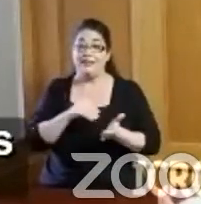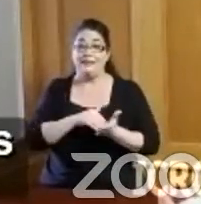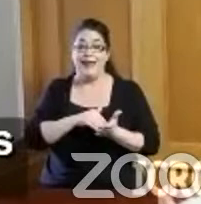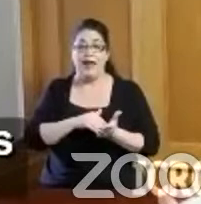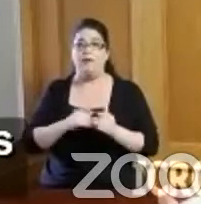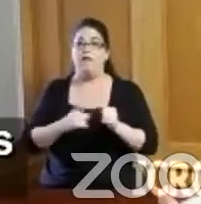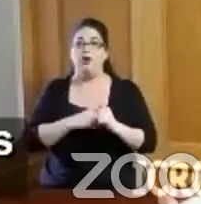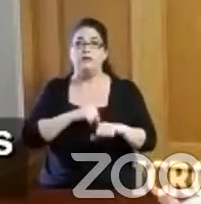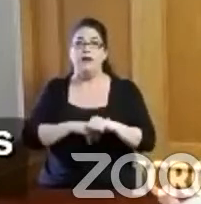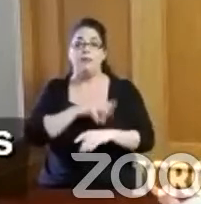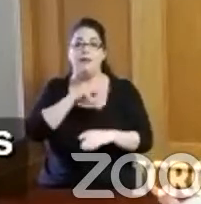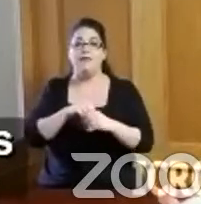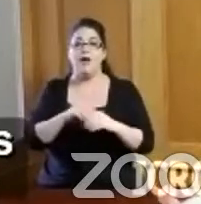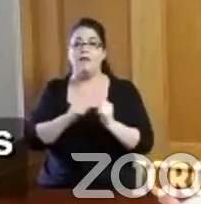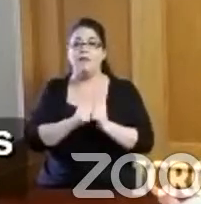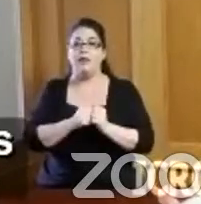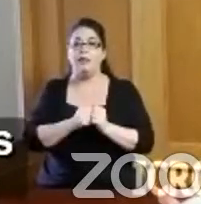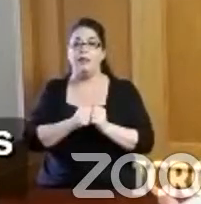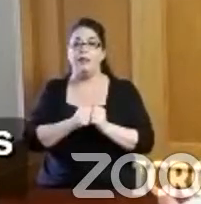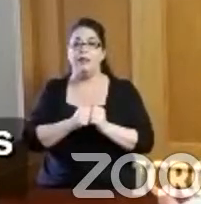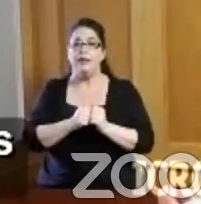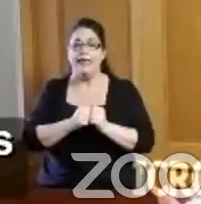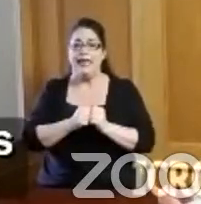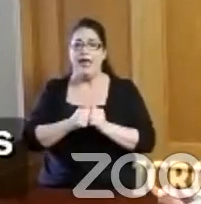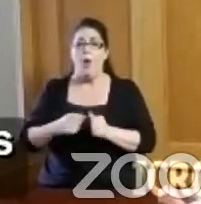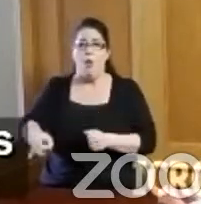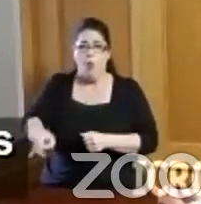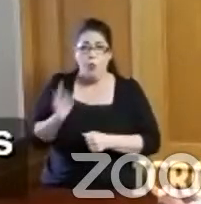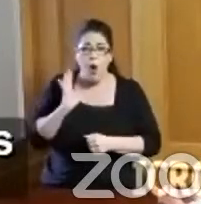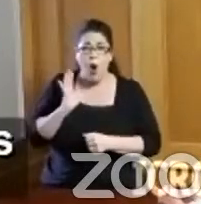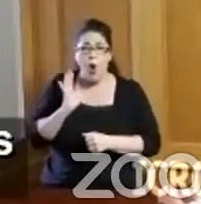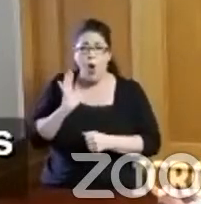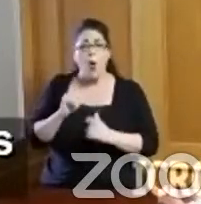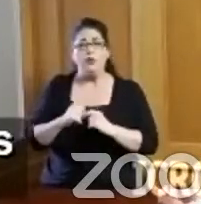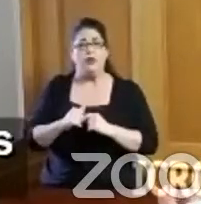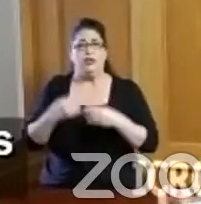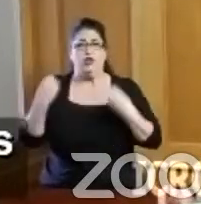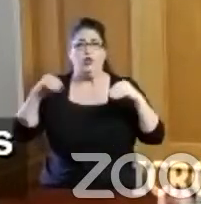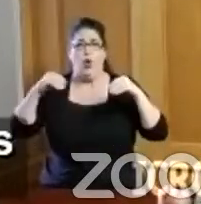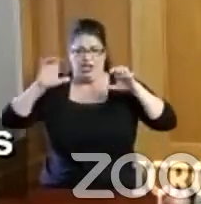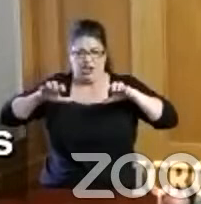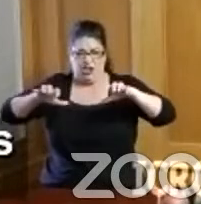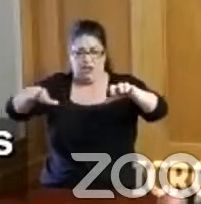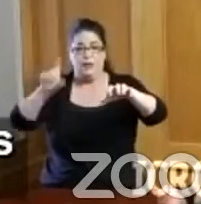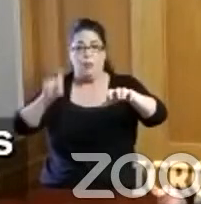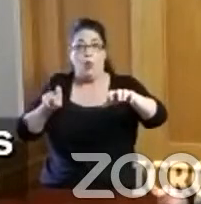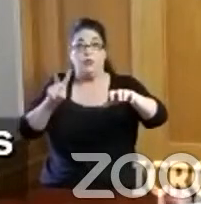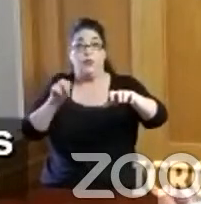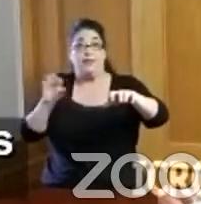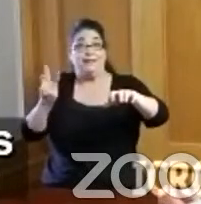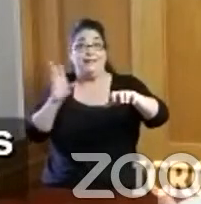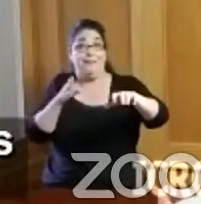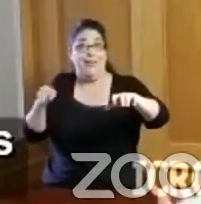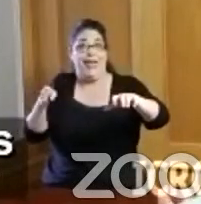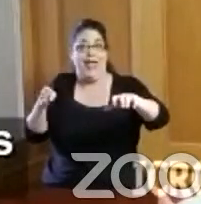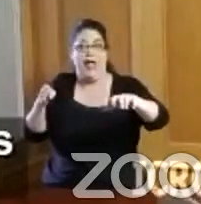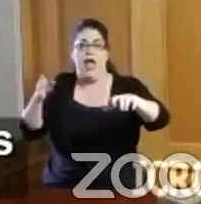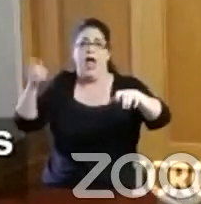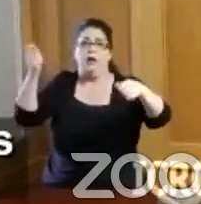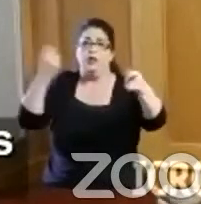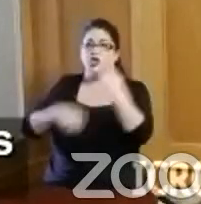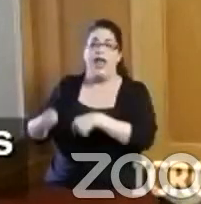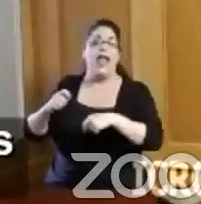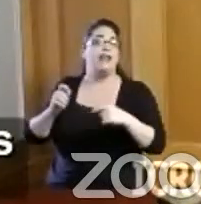my career in a downgrade in zoning where you're going from intense retail down to really a huge amount of green